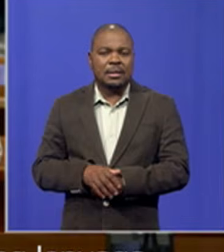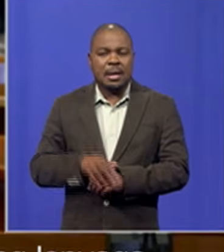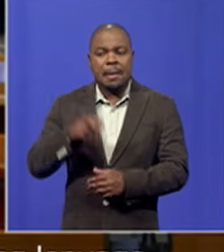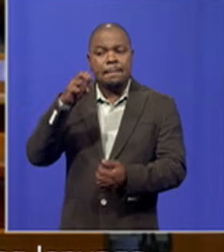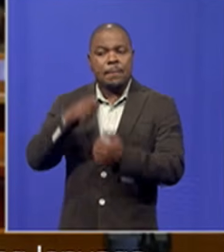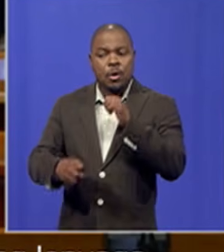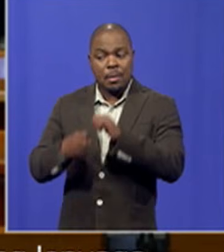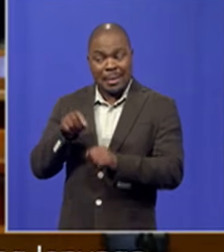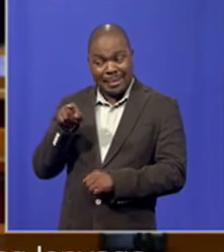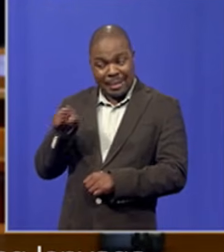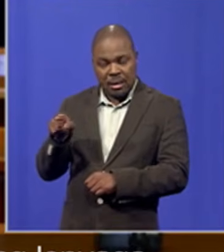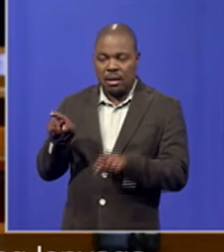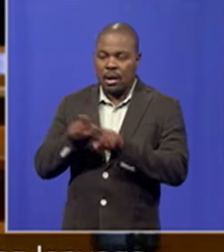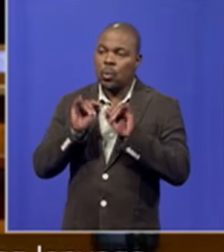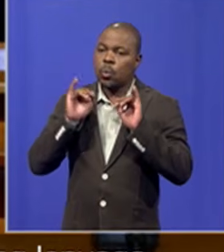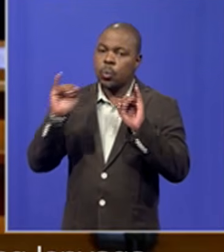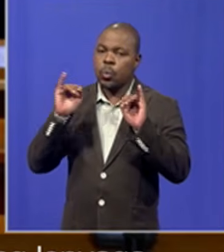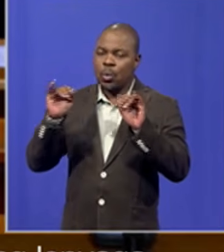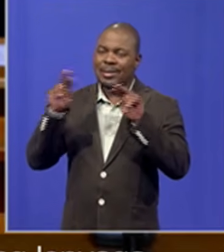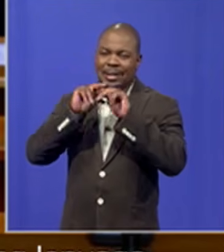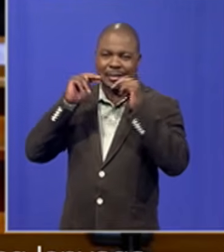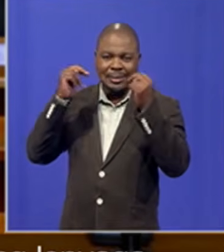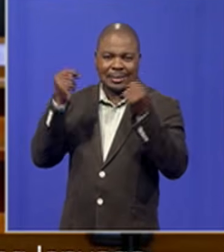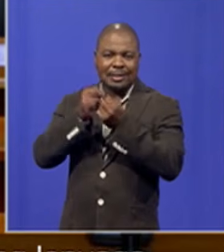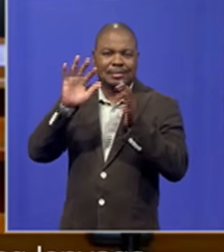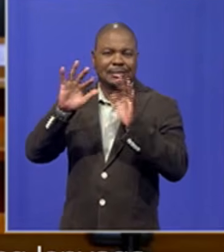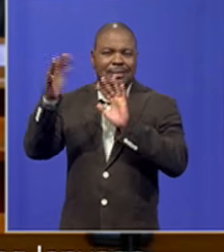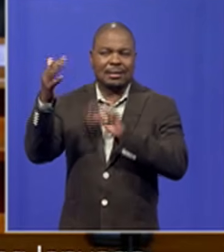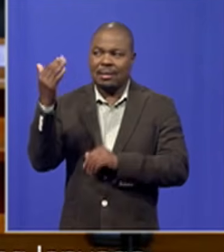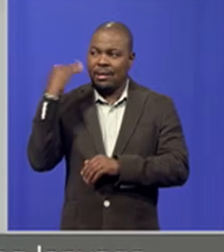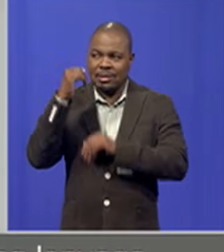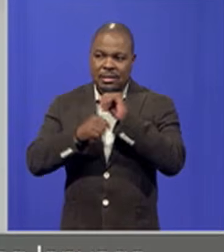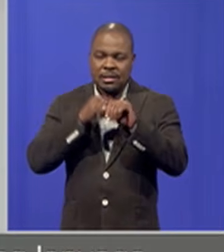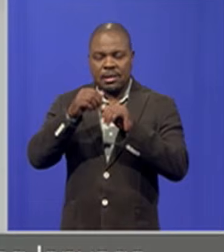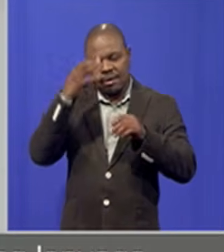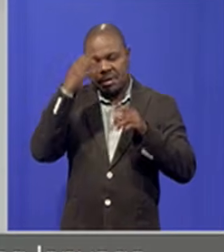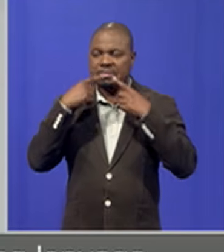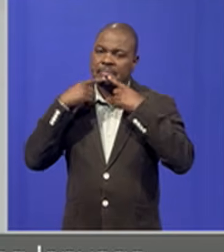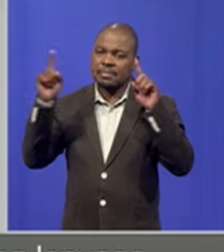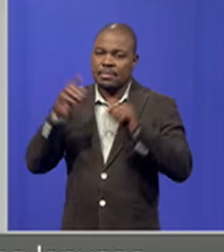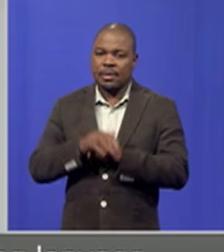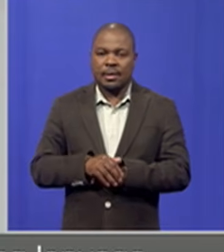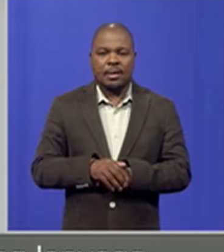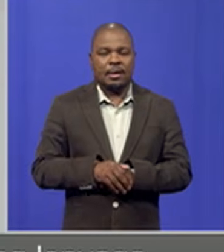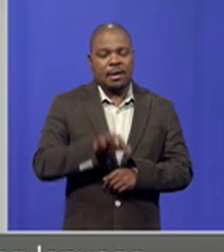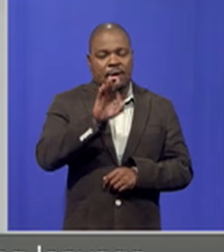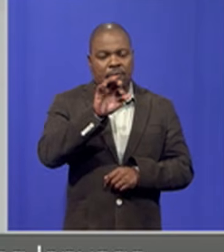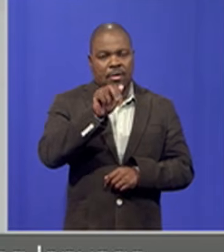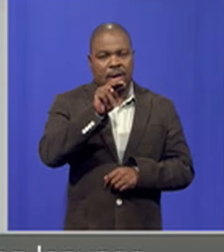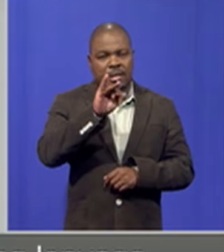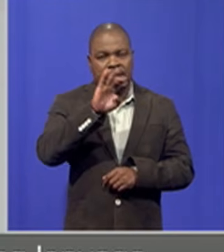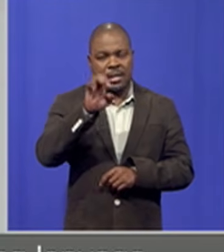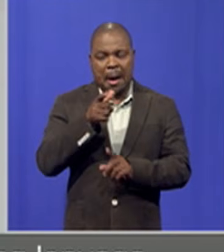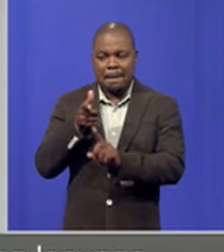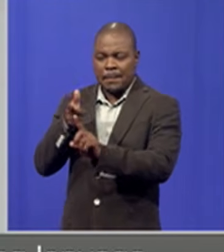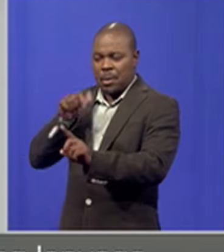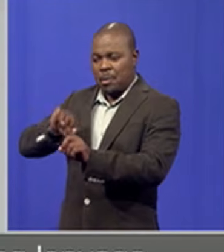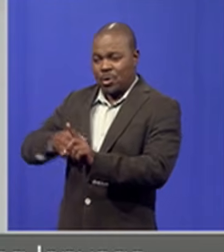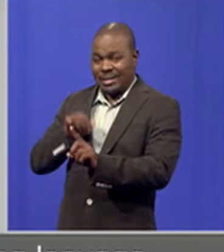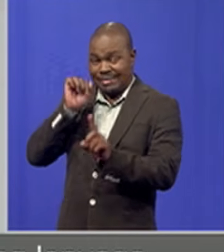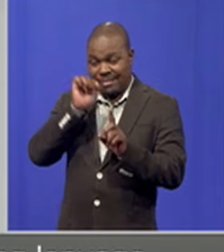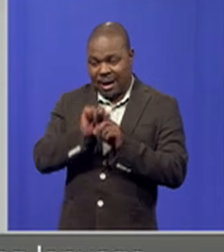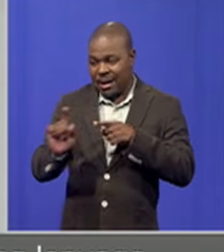a hlathilwe bjalo ka masetlapelo a bosetšhaba ka Manthole ngwagola. Fane Seribishane o thuntšitše le go bolaya